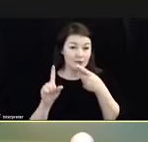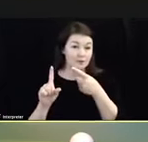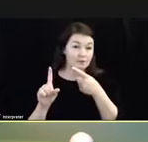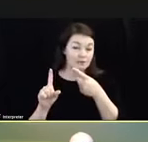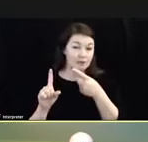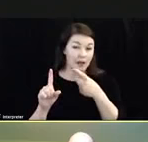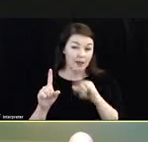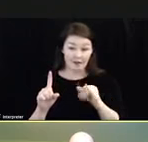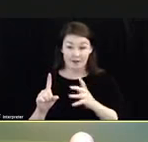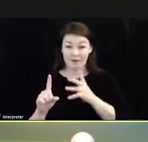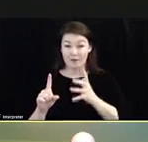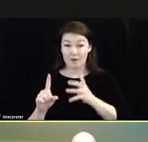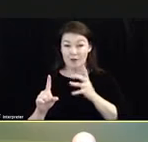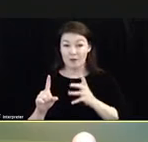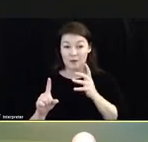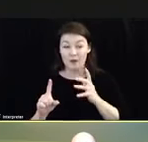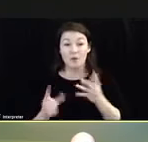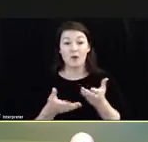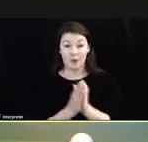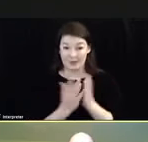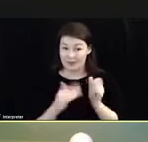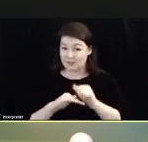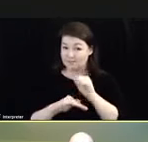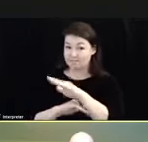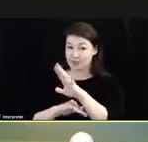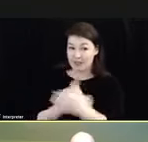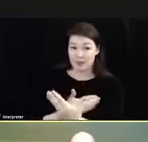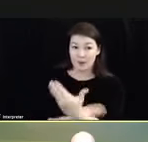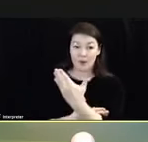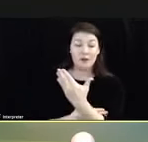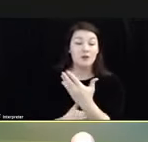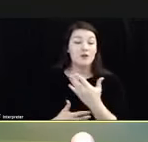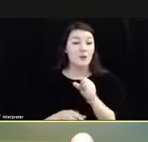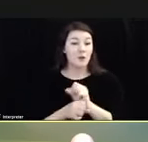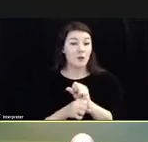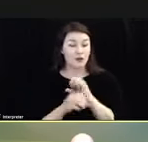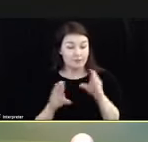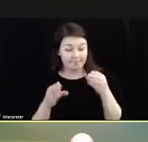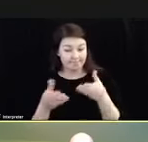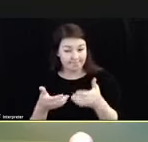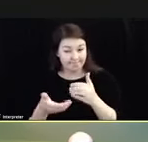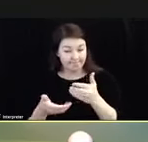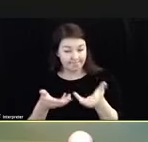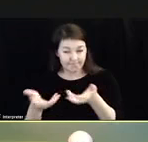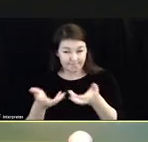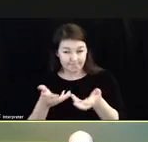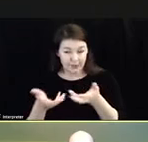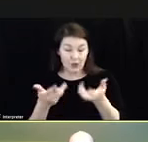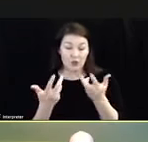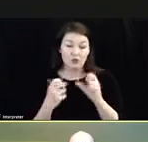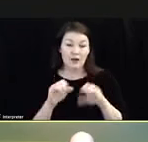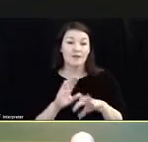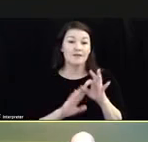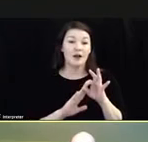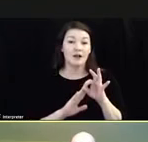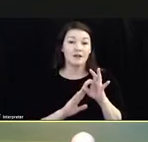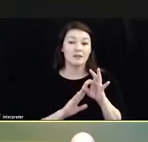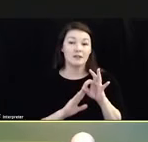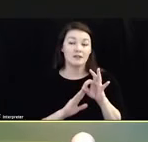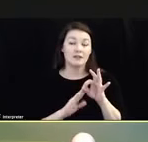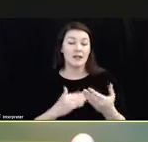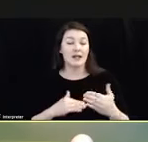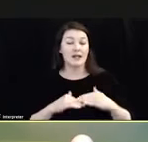formal request went in this morning, and we'll be working with our federal partners to get resources on the ground to provide additional scale in